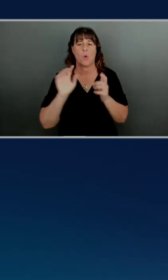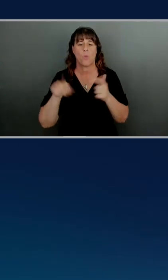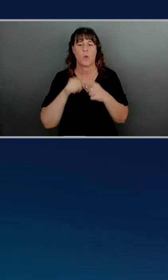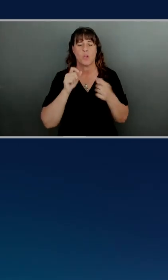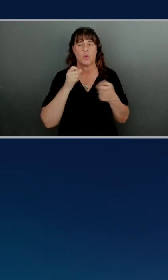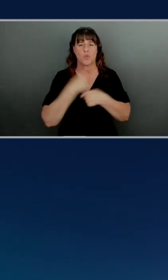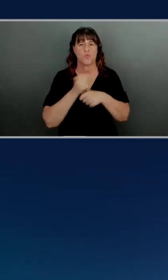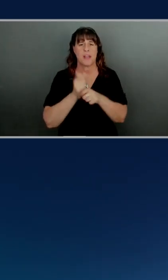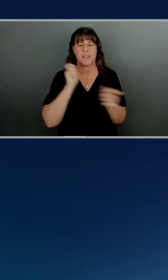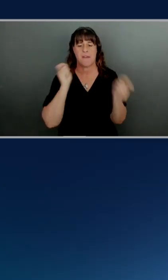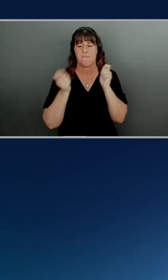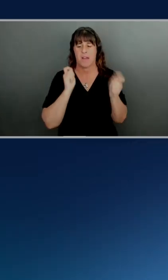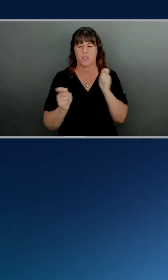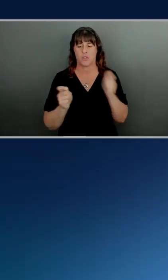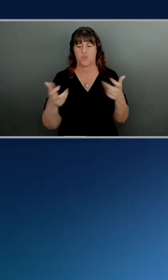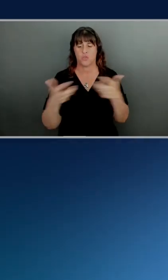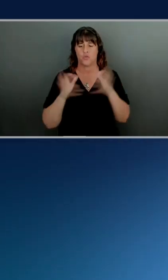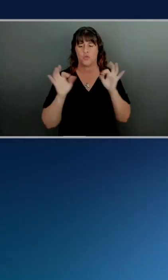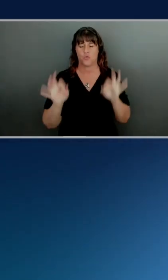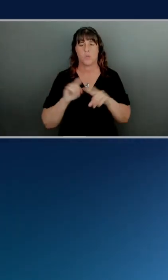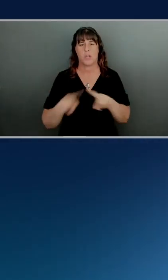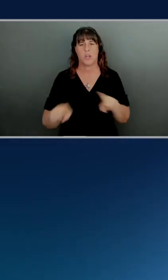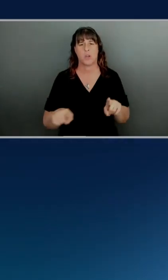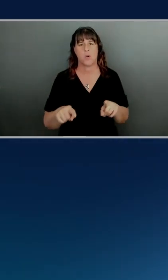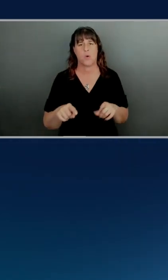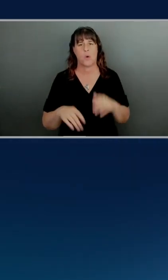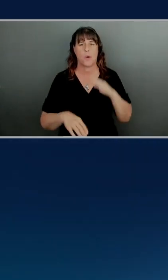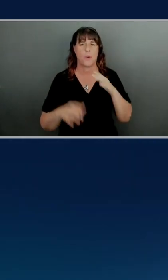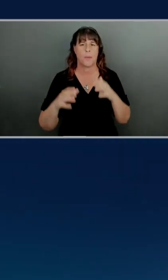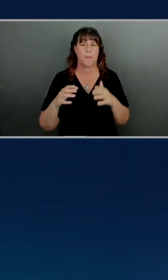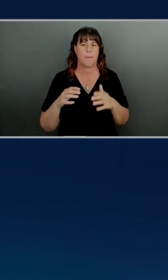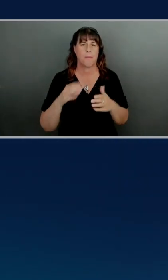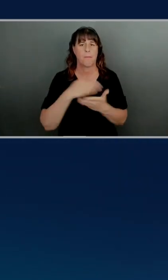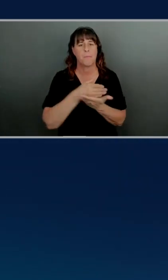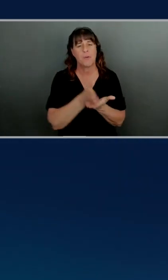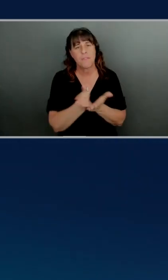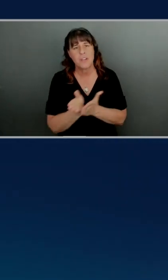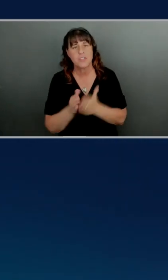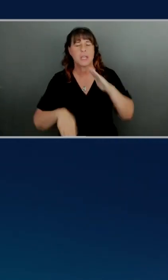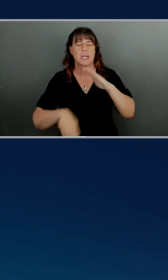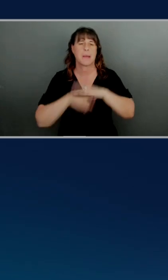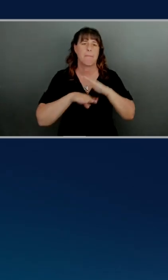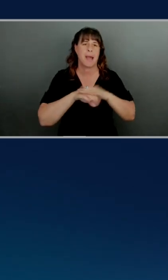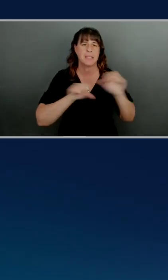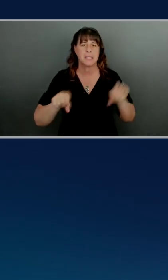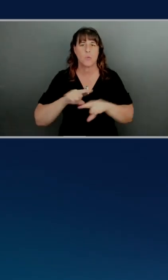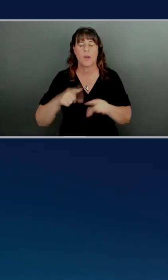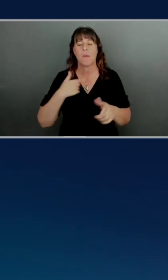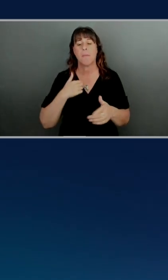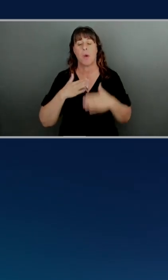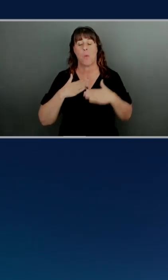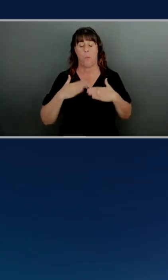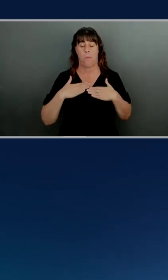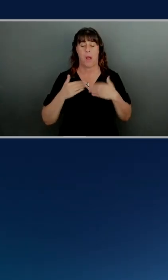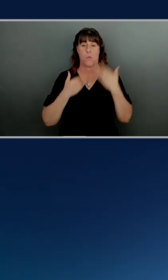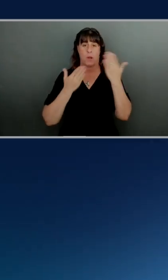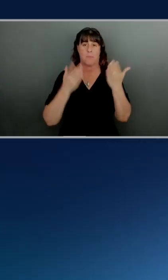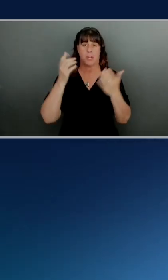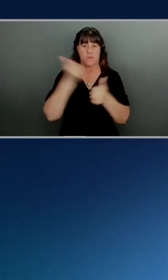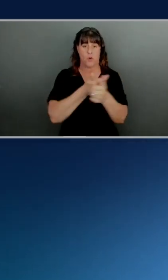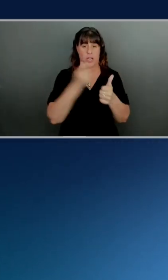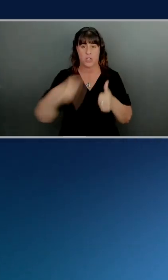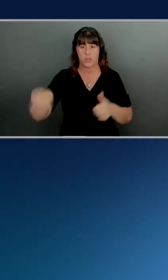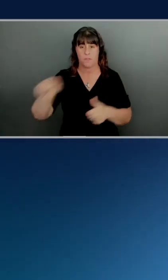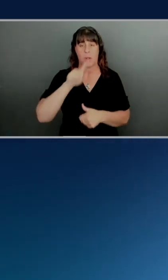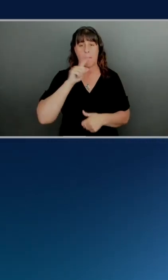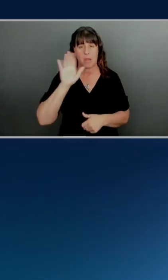to need to create some provision capacity, provision throughput with that custom model. But what I recommend each of you do is we'll make sure there's a